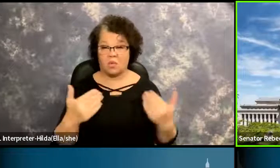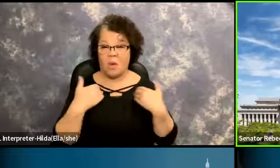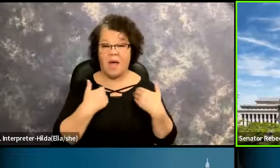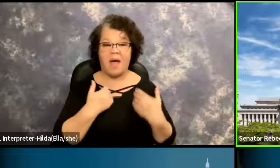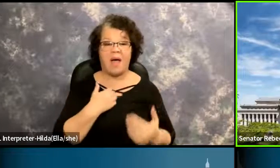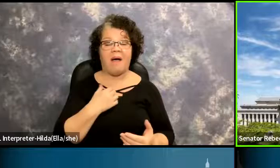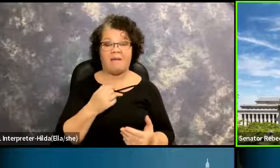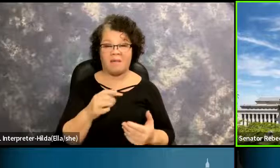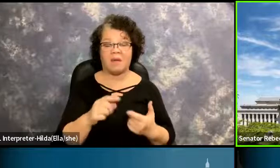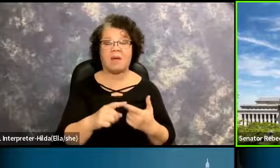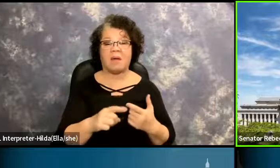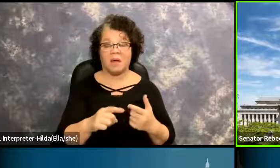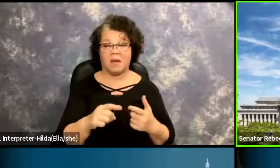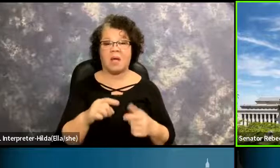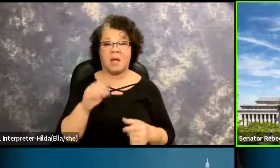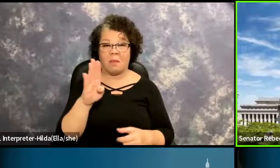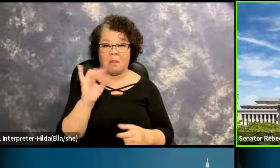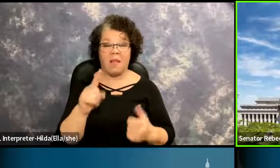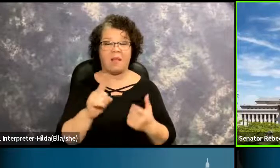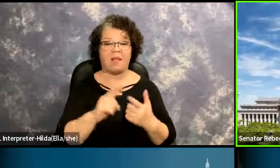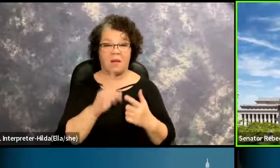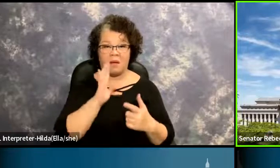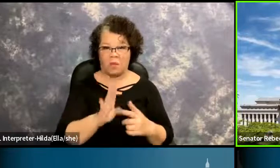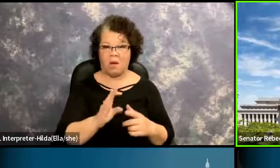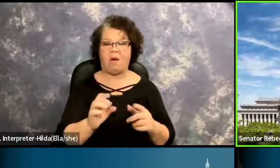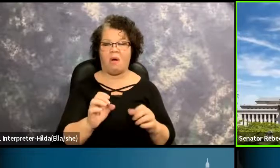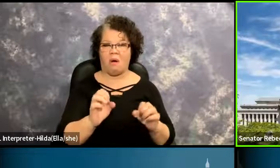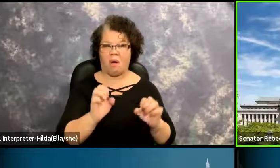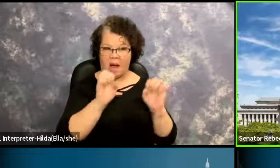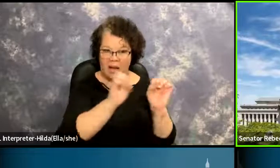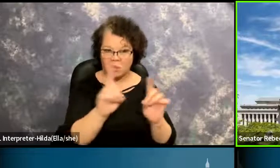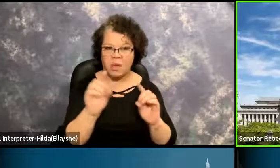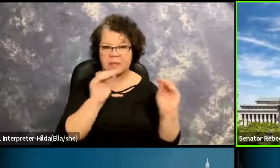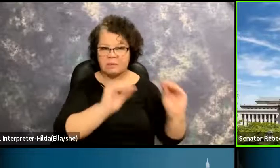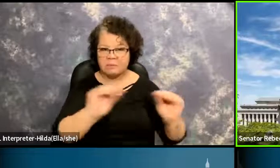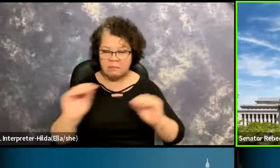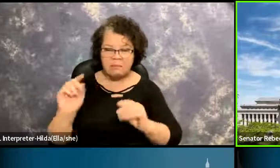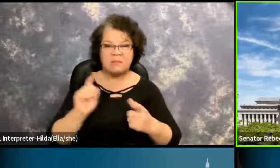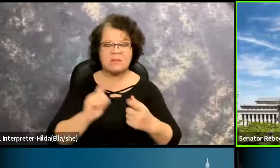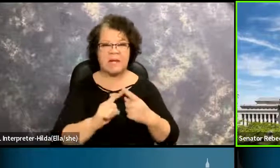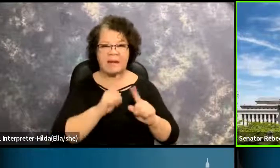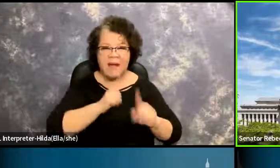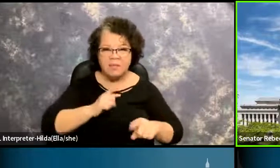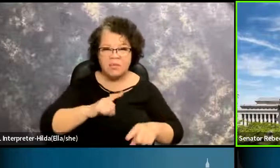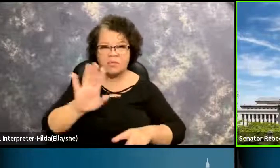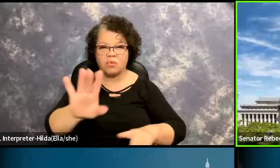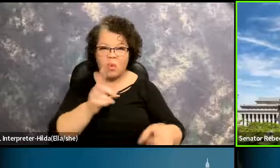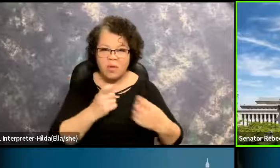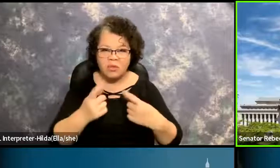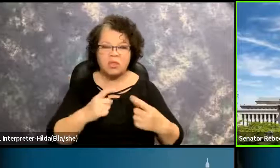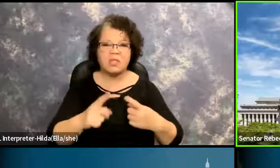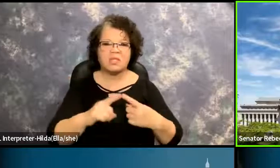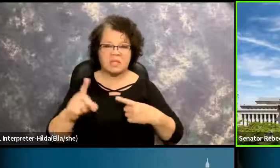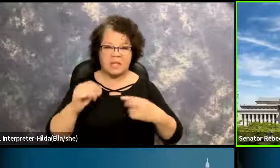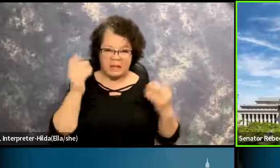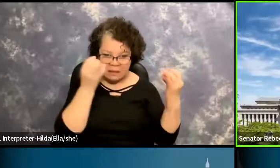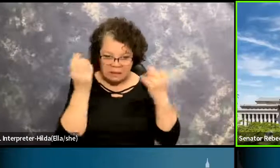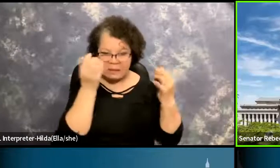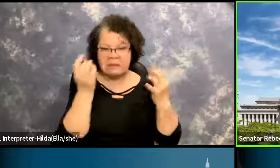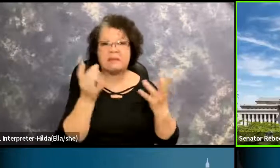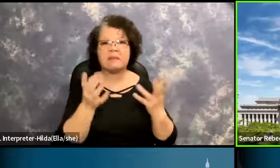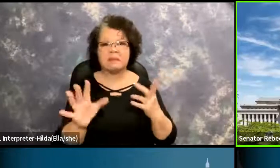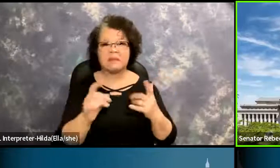that we are educating and answering these questions and wrestling with them. And we'll stay committed